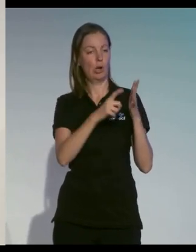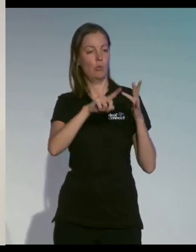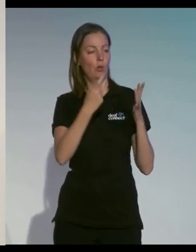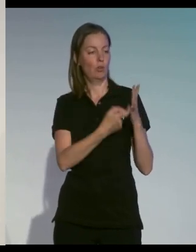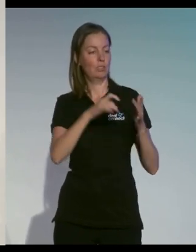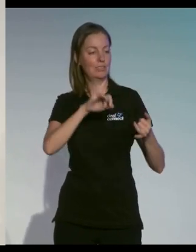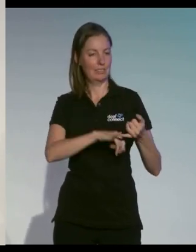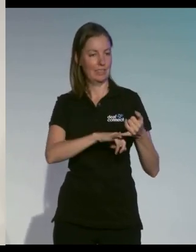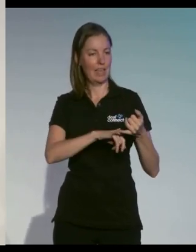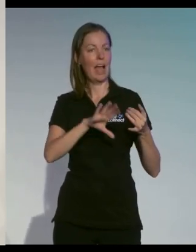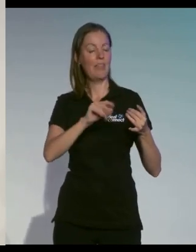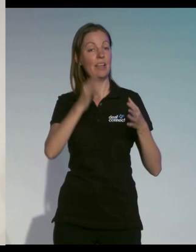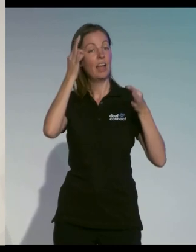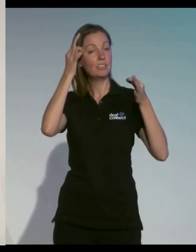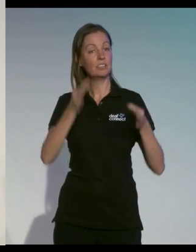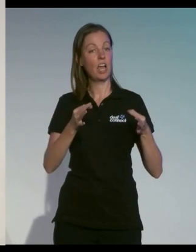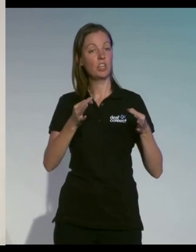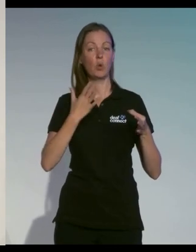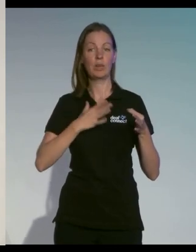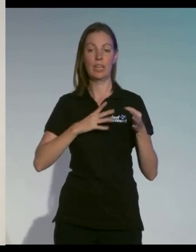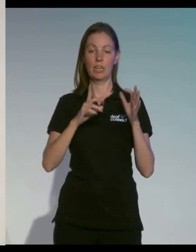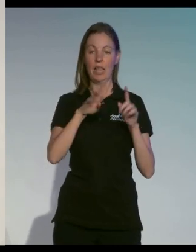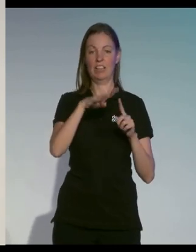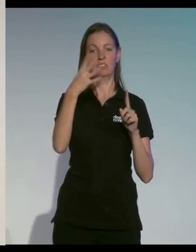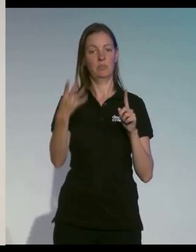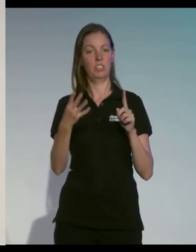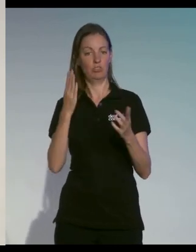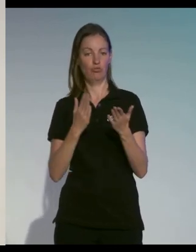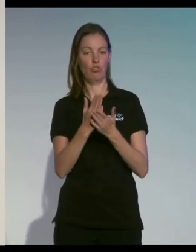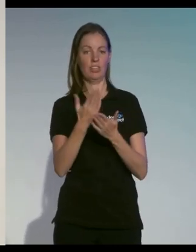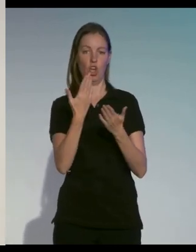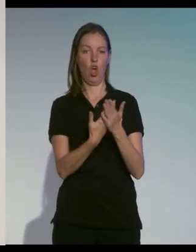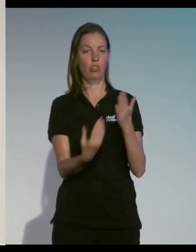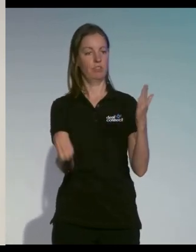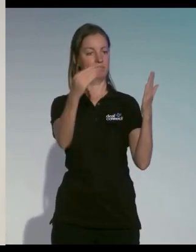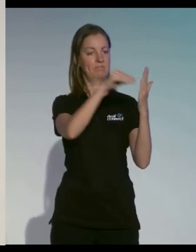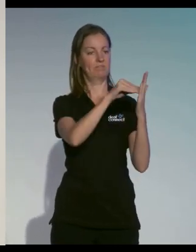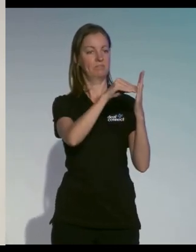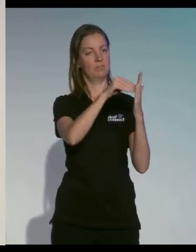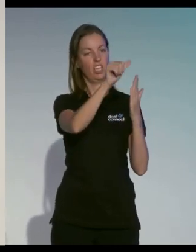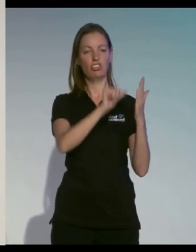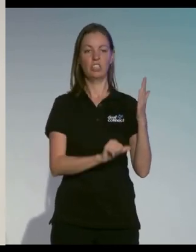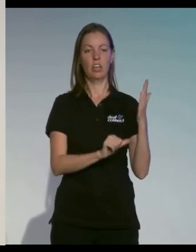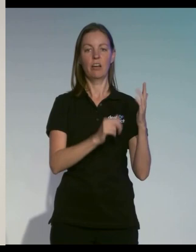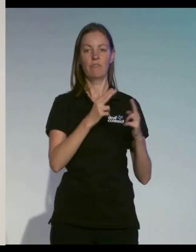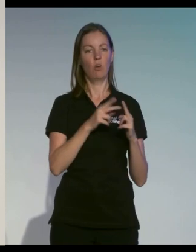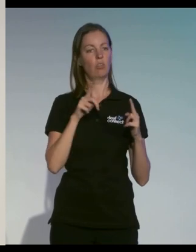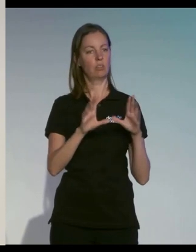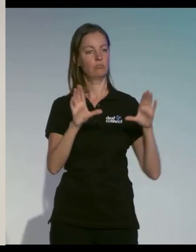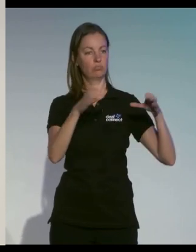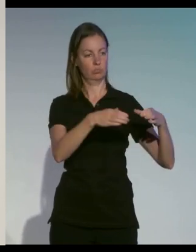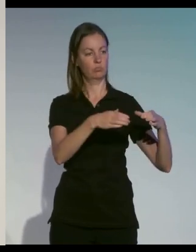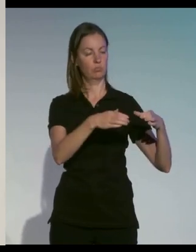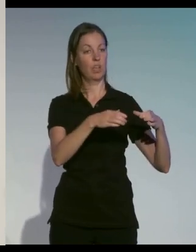decided we had to put LGBTIQ rights on the agenda of the International Commission of Jurists. And it has